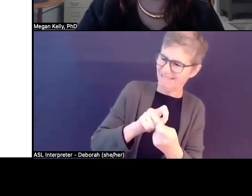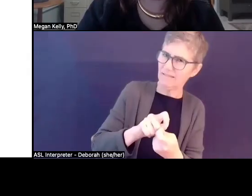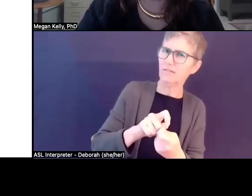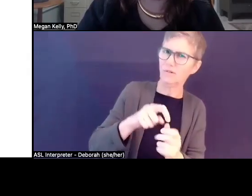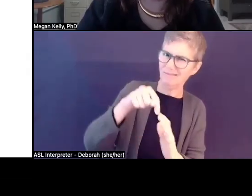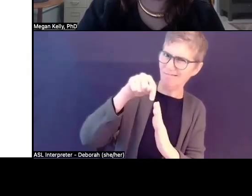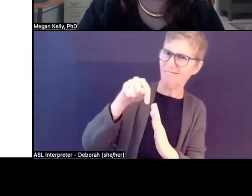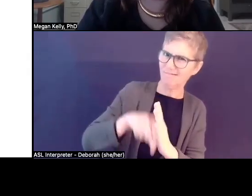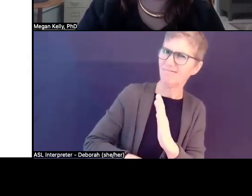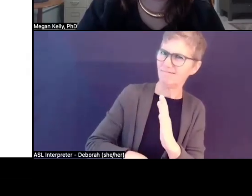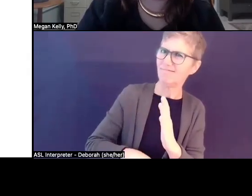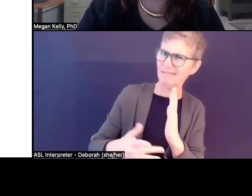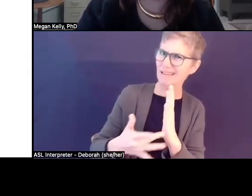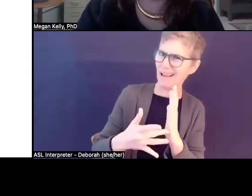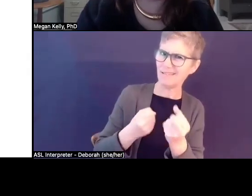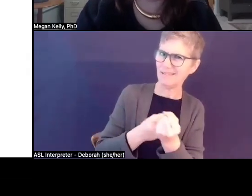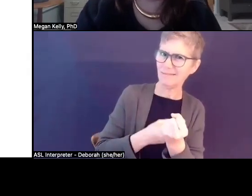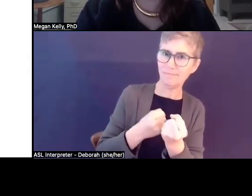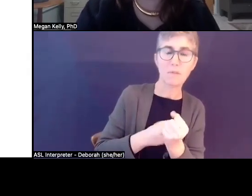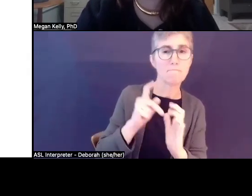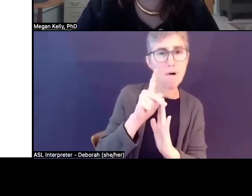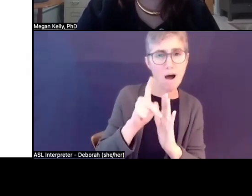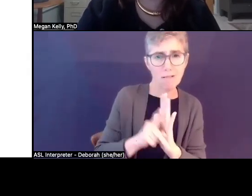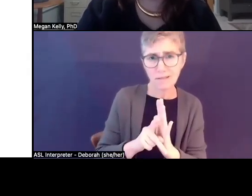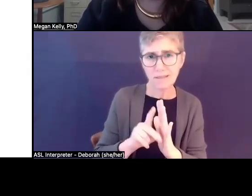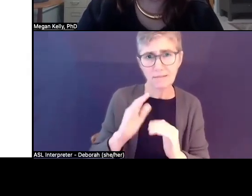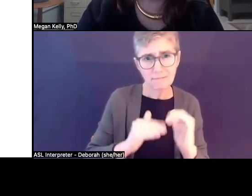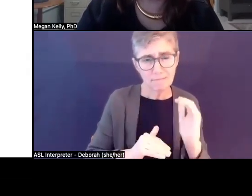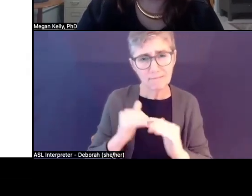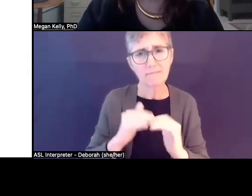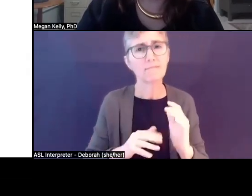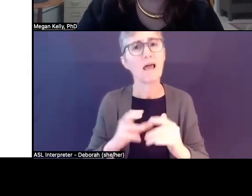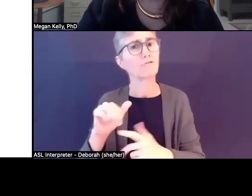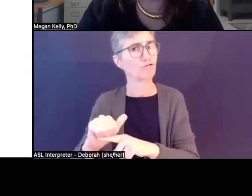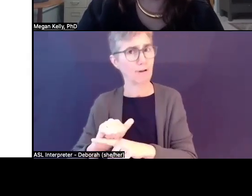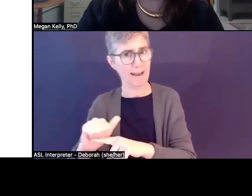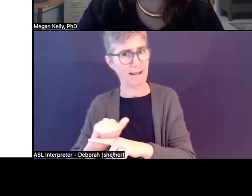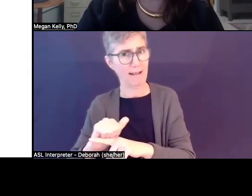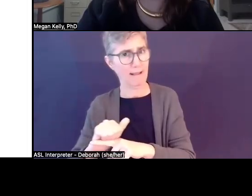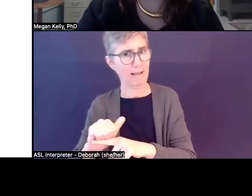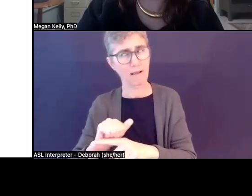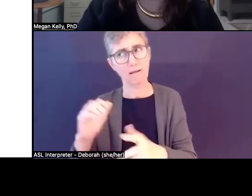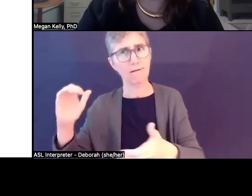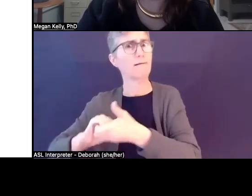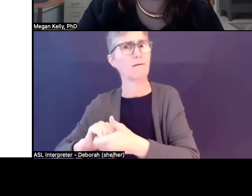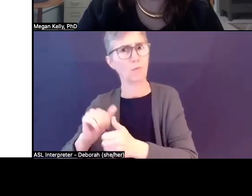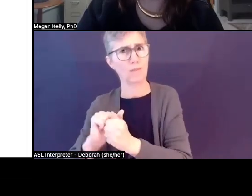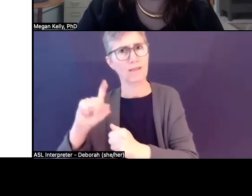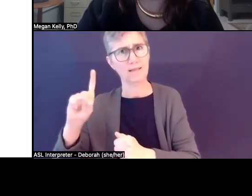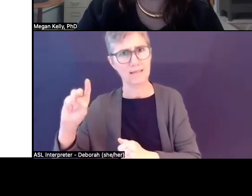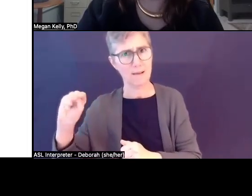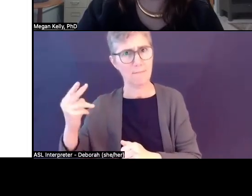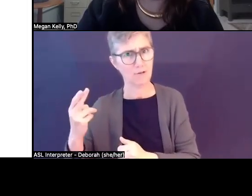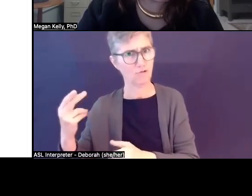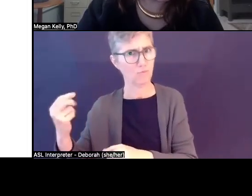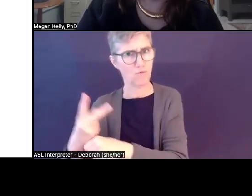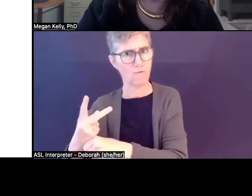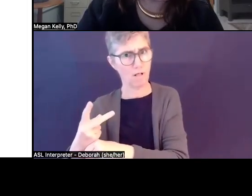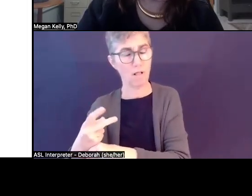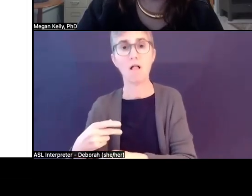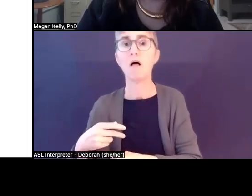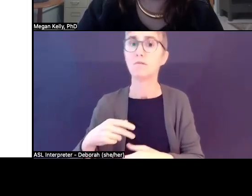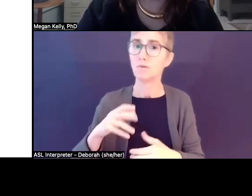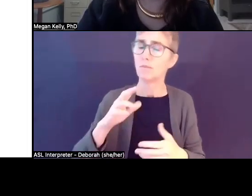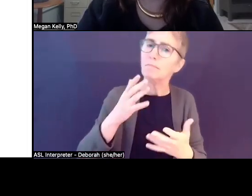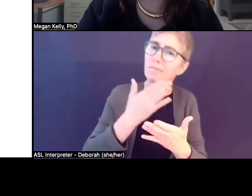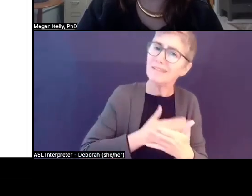and training, like things that you heard about today, in collaboration with DMH approval. So please check out our website for more information